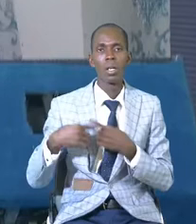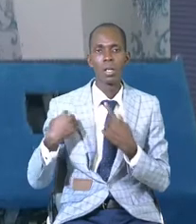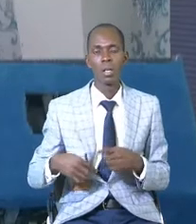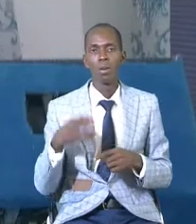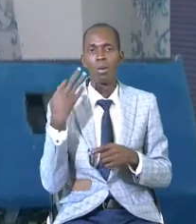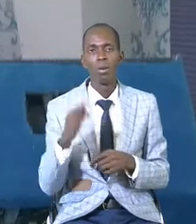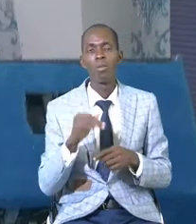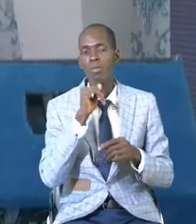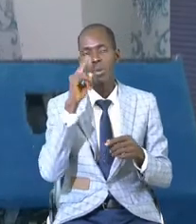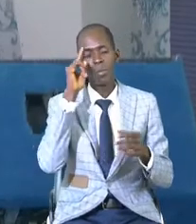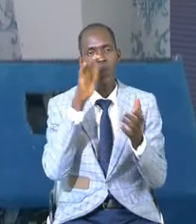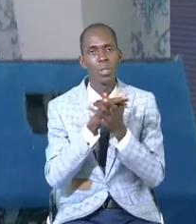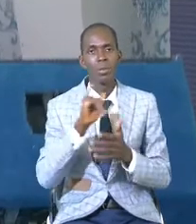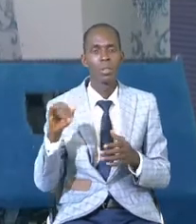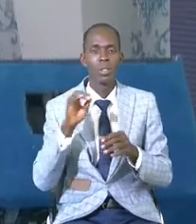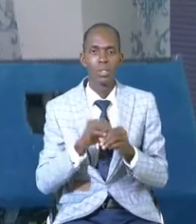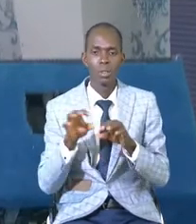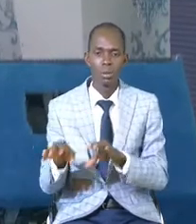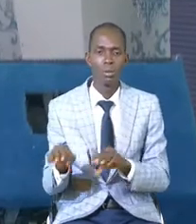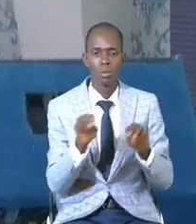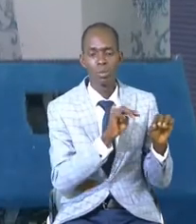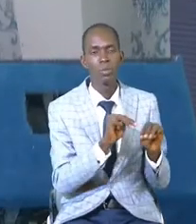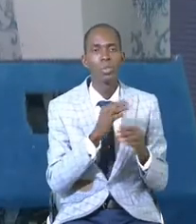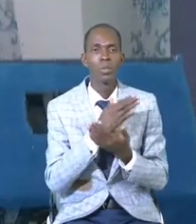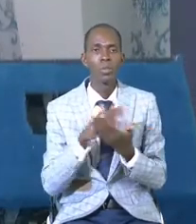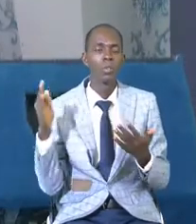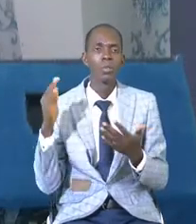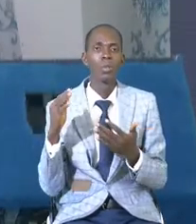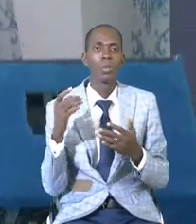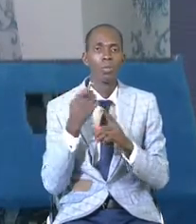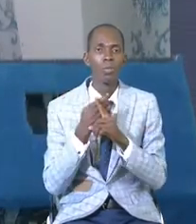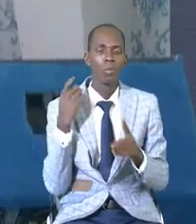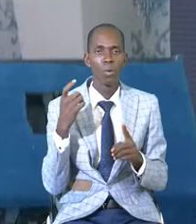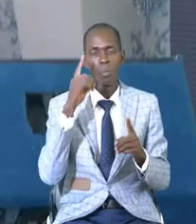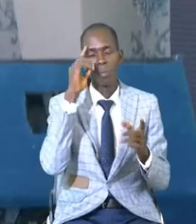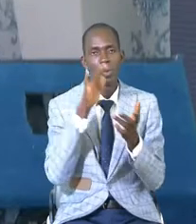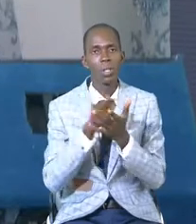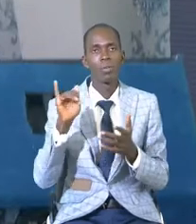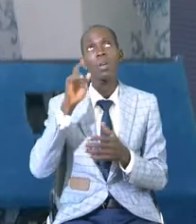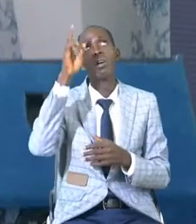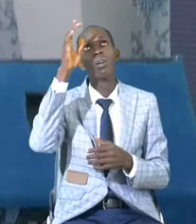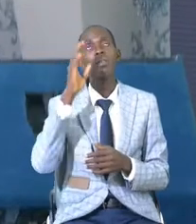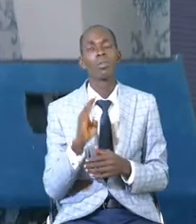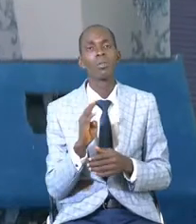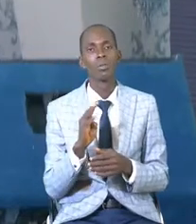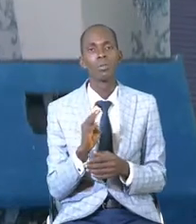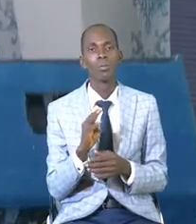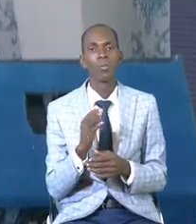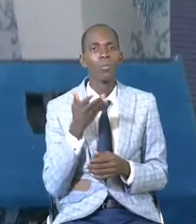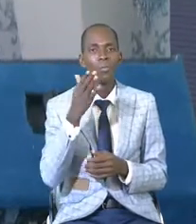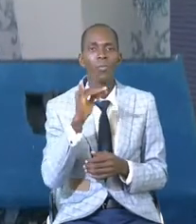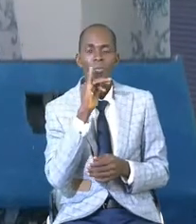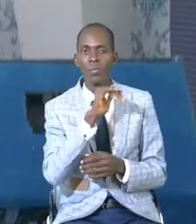in departing from the living God. There is a devil